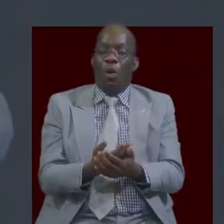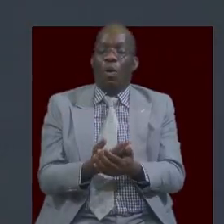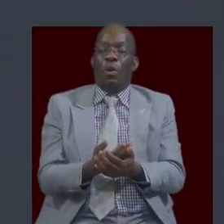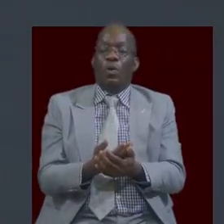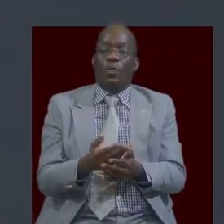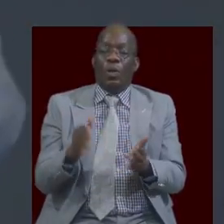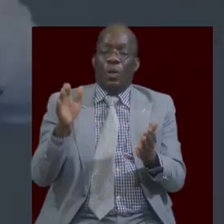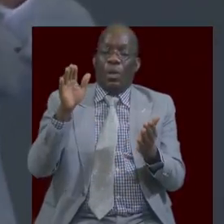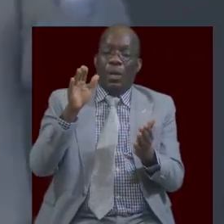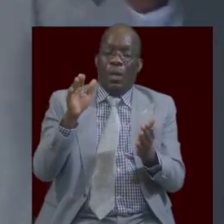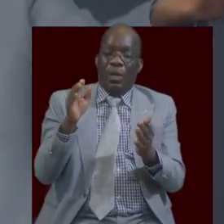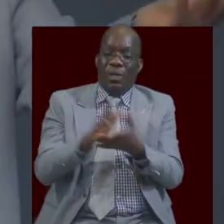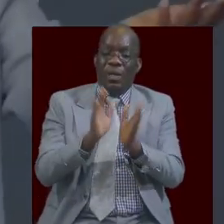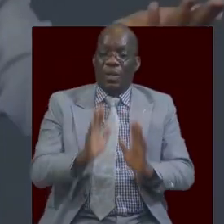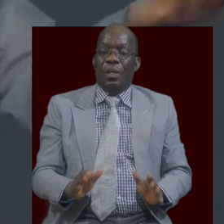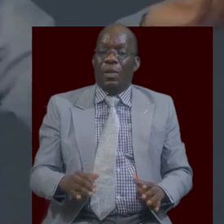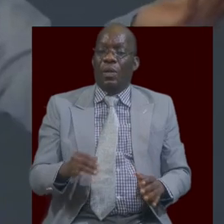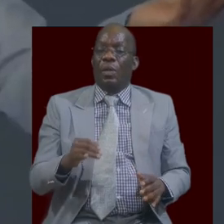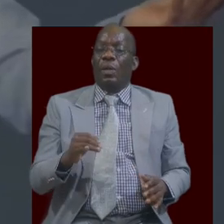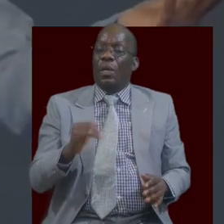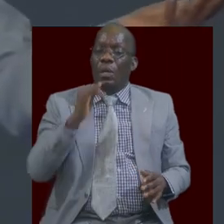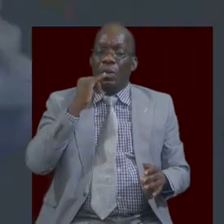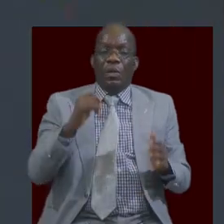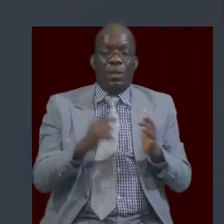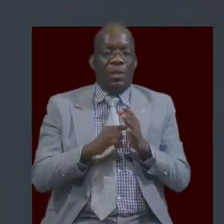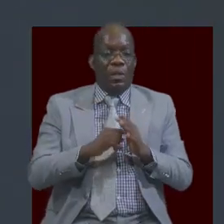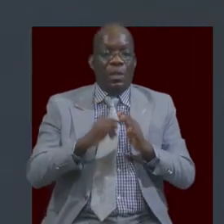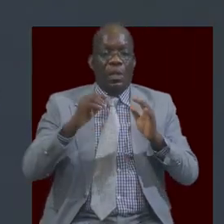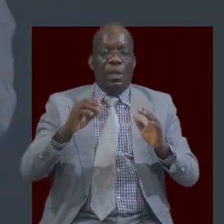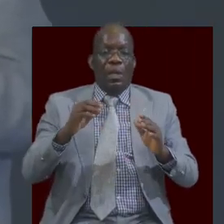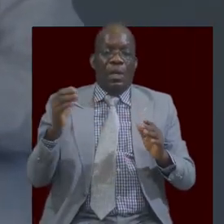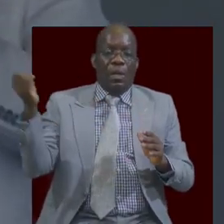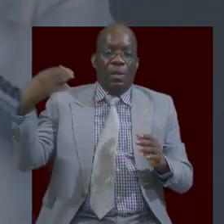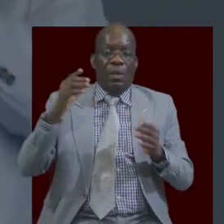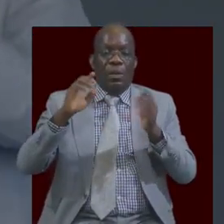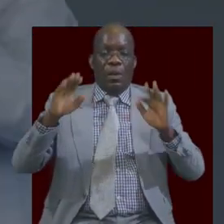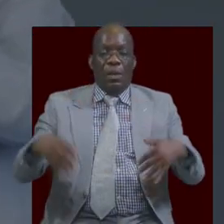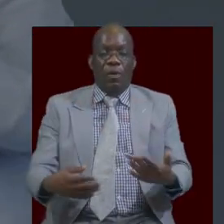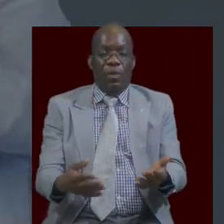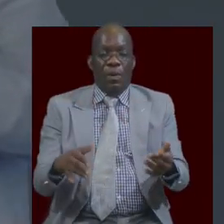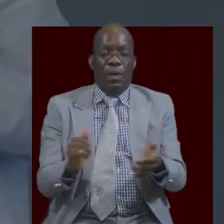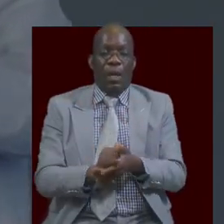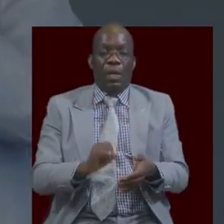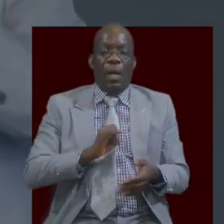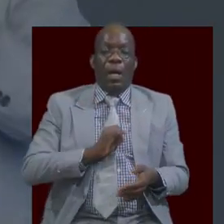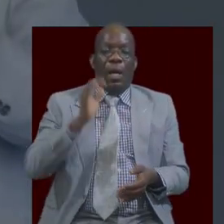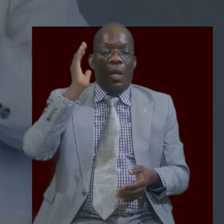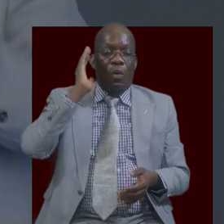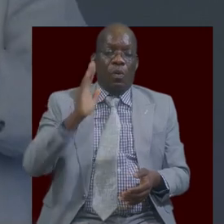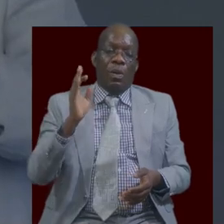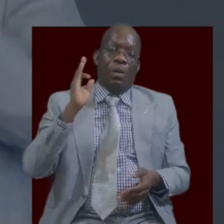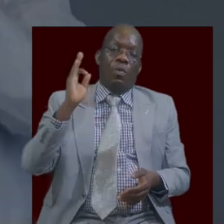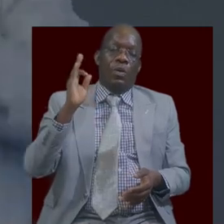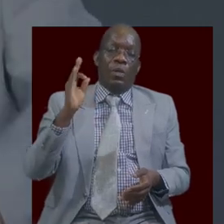this grace given, a gift, that I should preach,